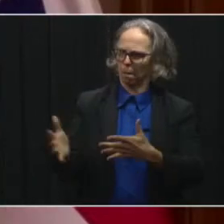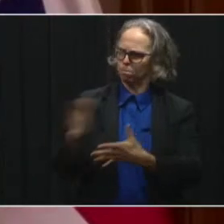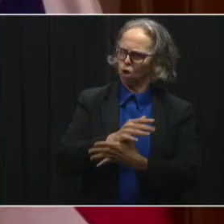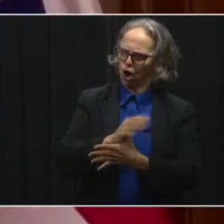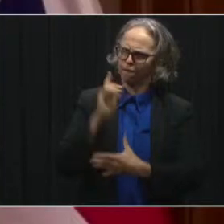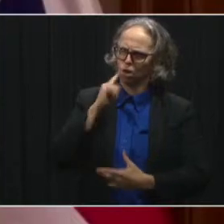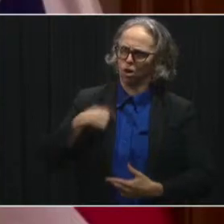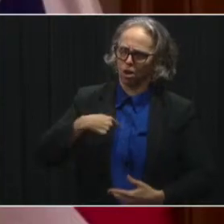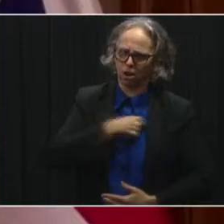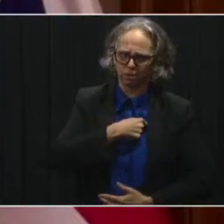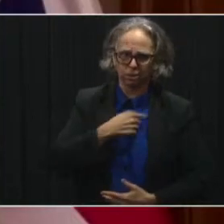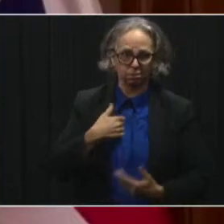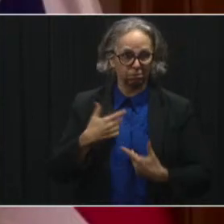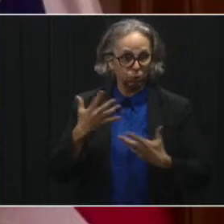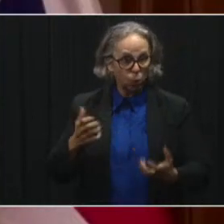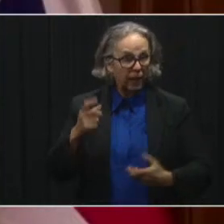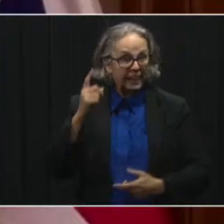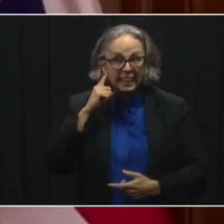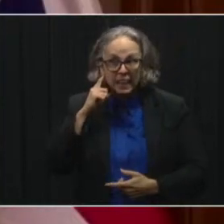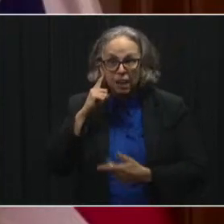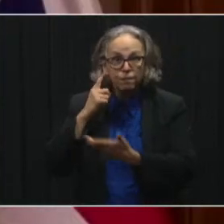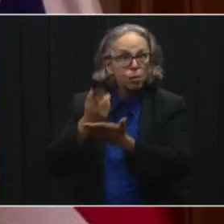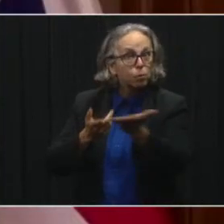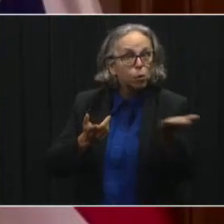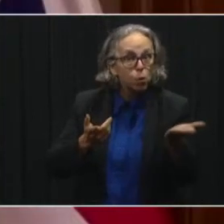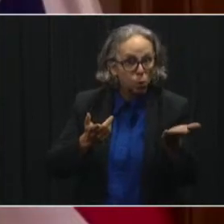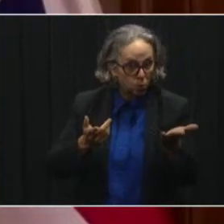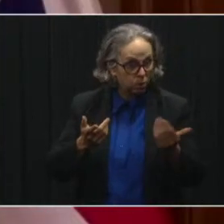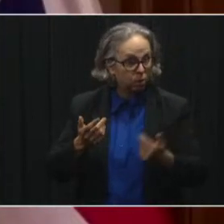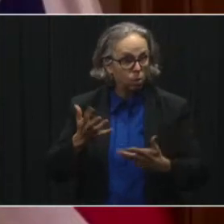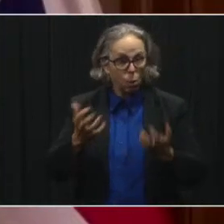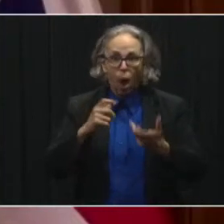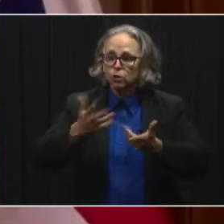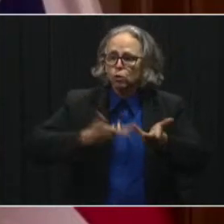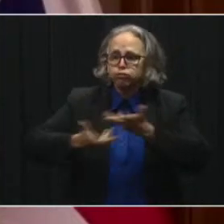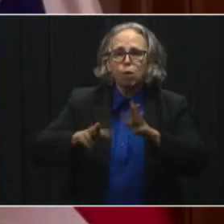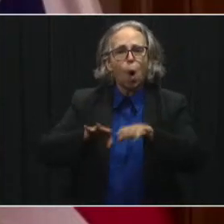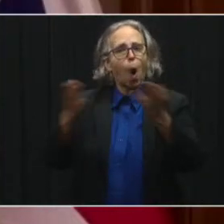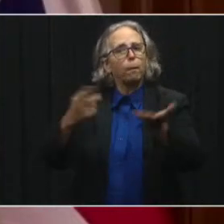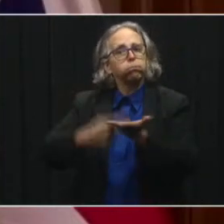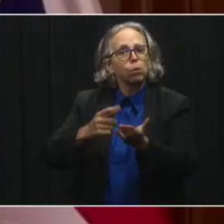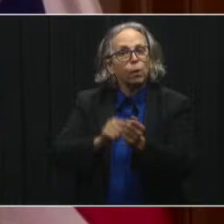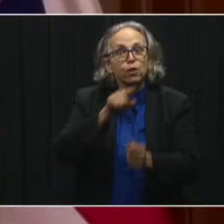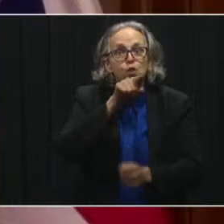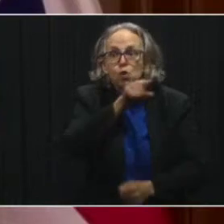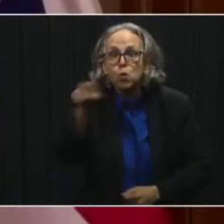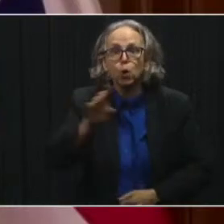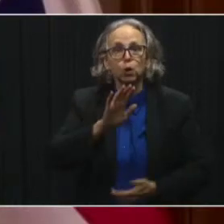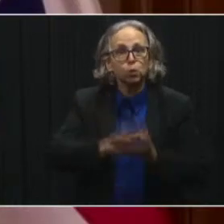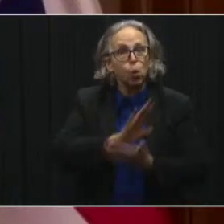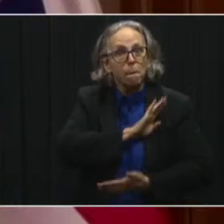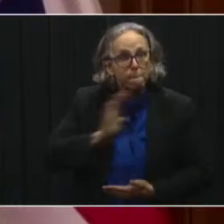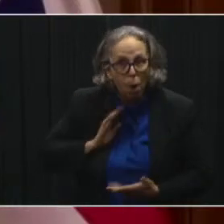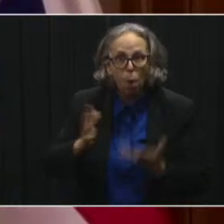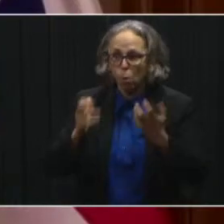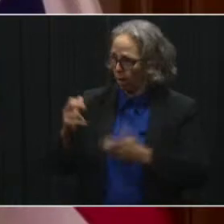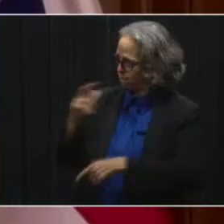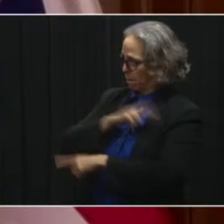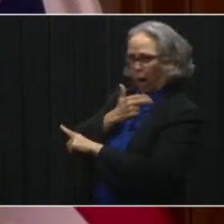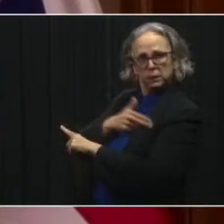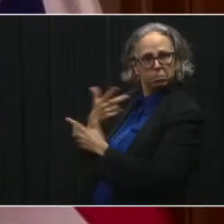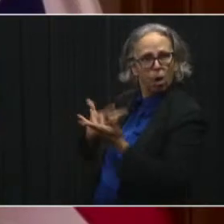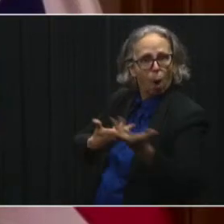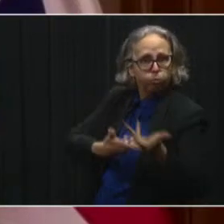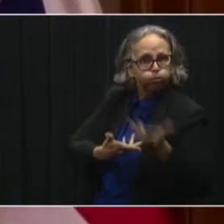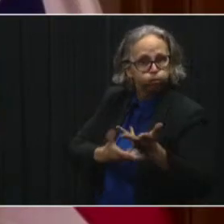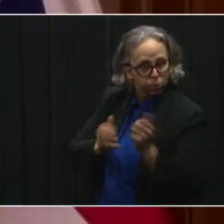talk, and they want to have a good exchange with the members of the school boards who are making these decisions across the state.